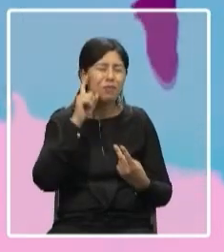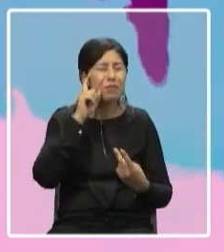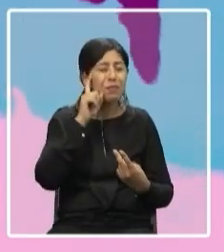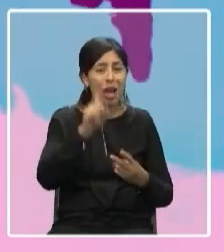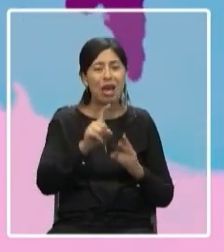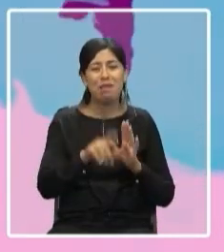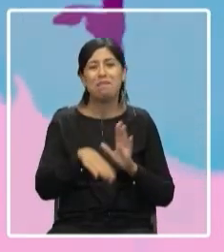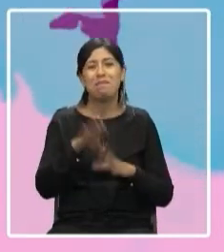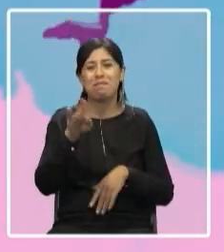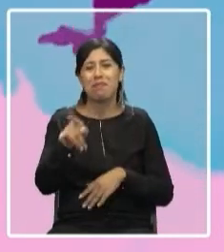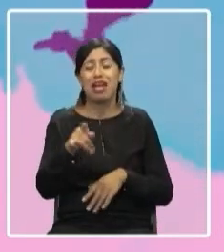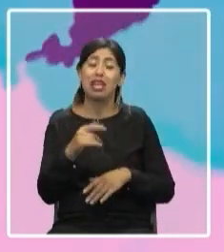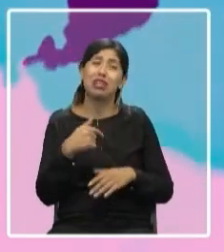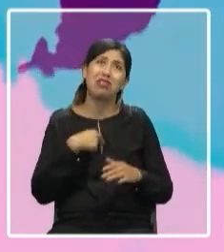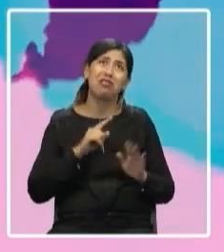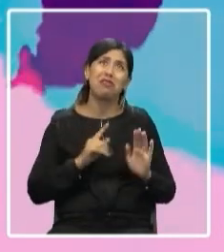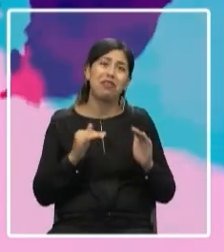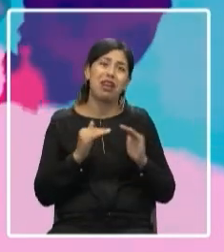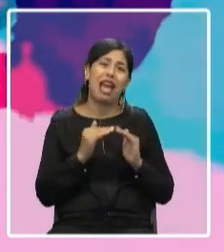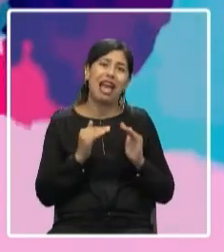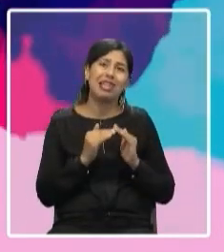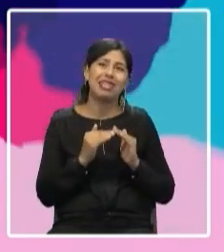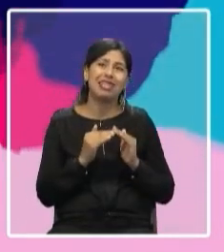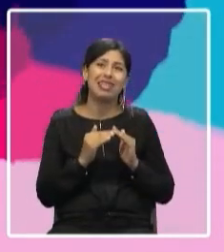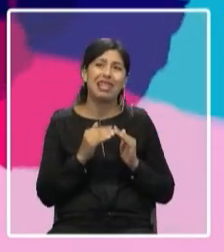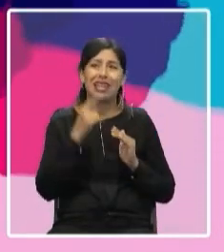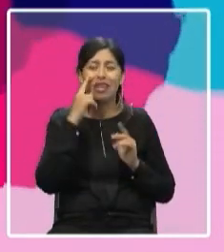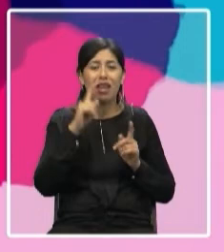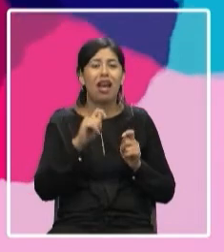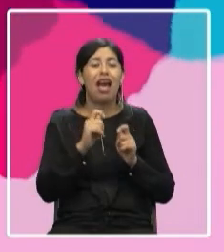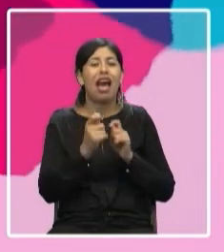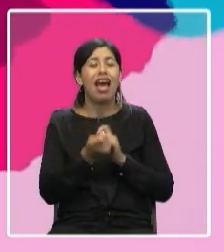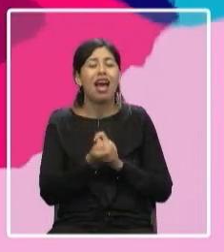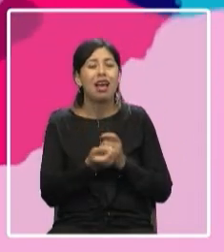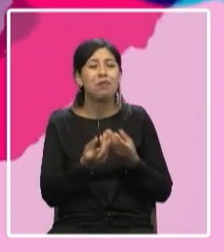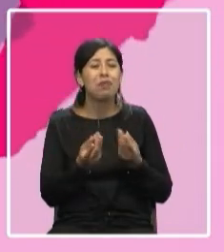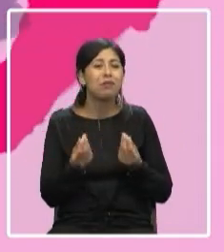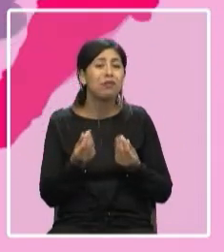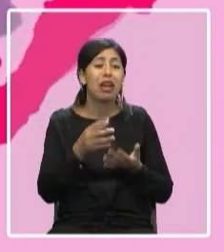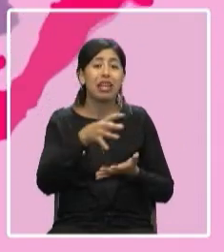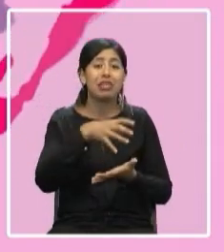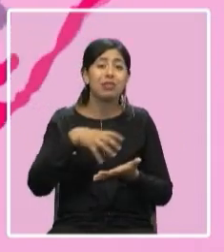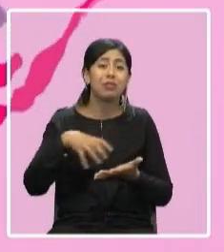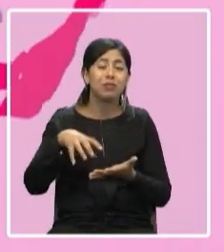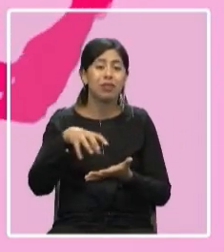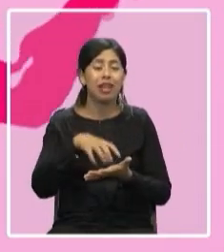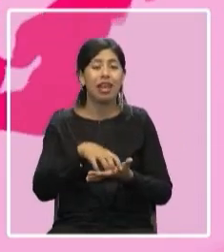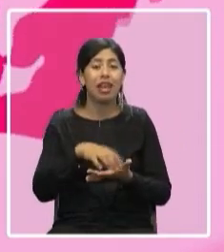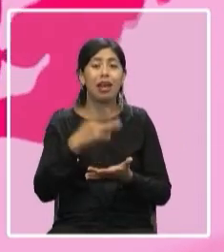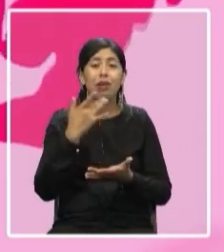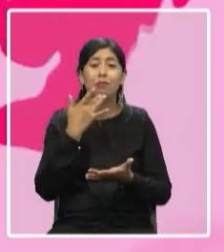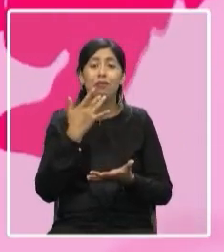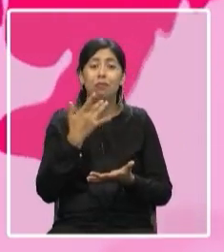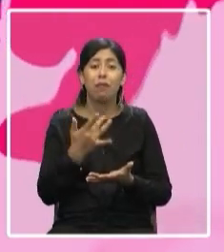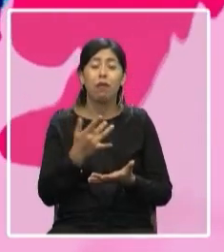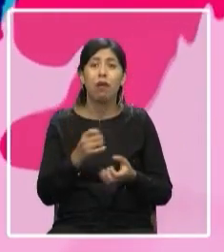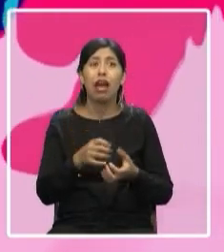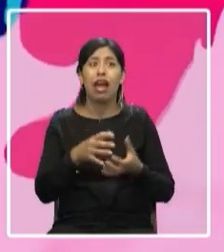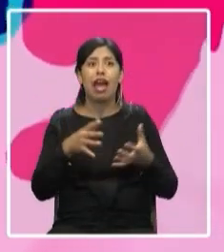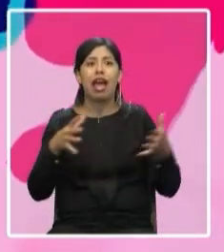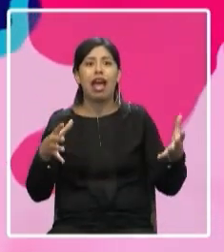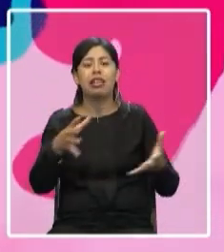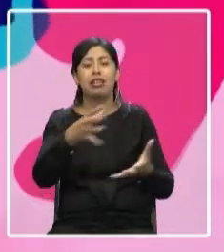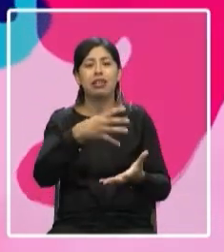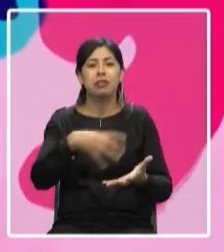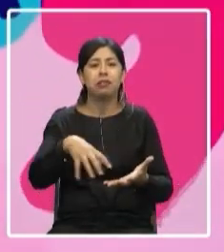changes the texture of cities and downtowns, because a lot of those big cities are driven by, or a big part of